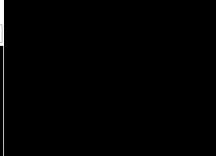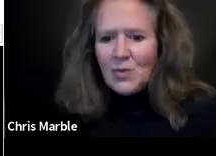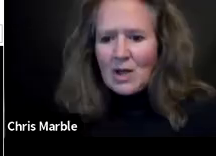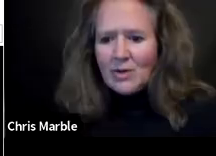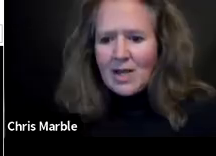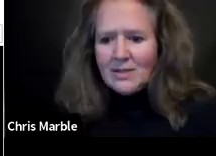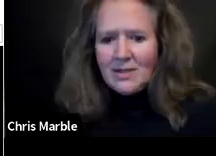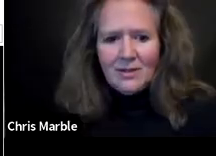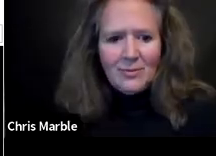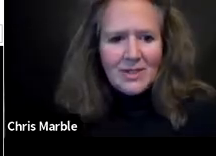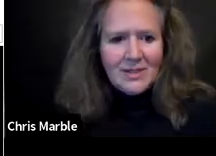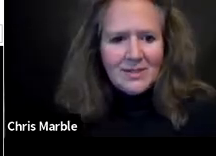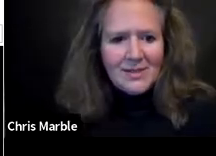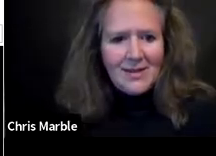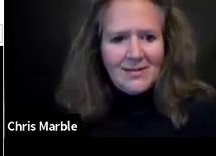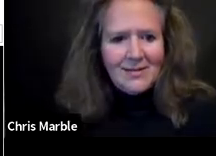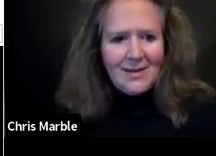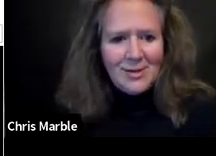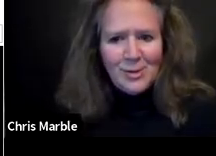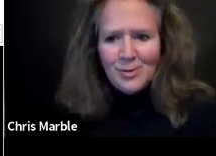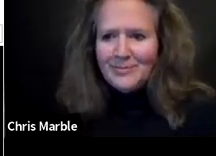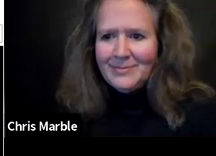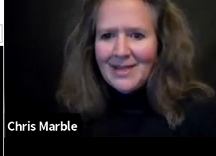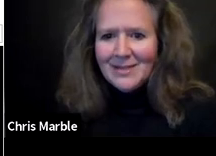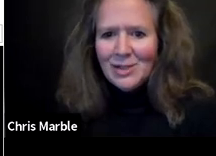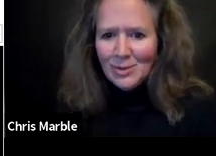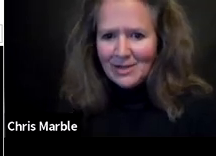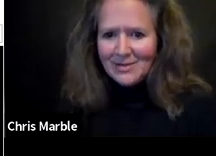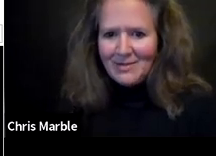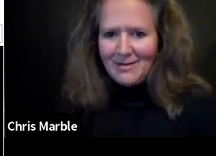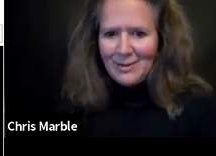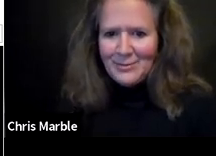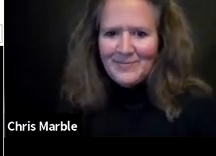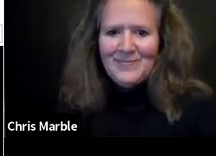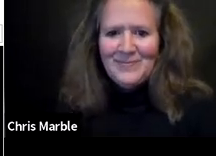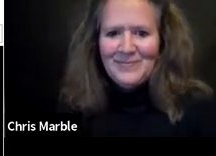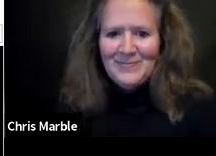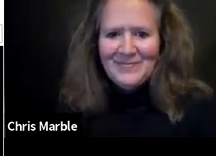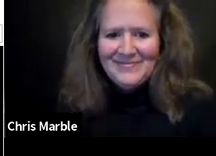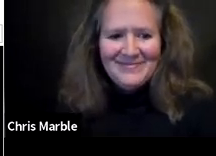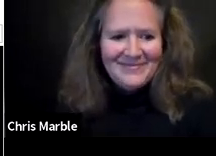And we just, while we're ending here, wanted to say thank you and teach you how to say thank you.